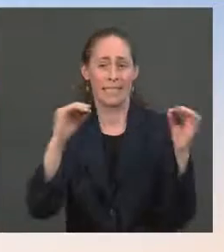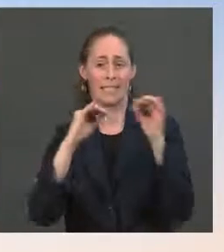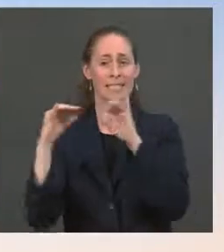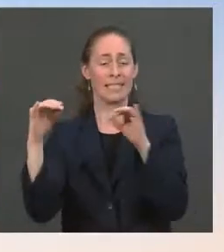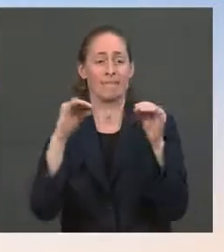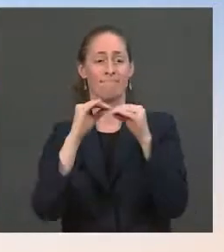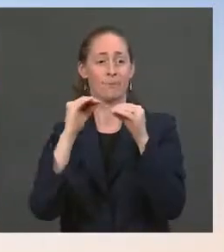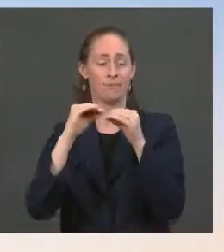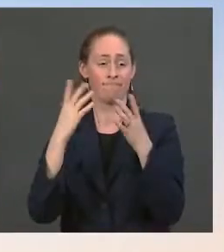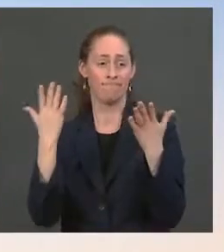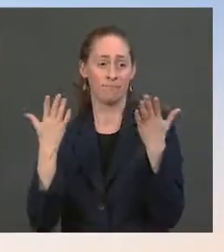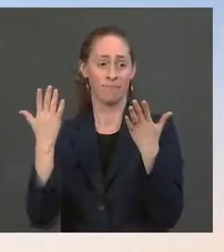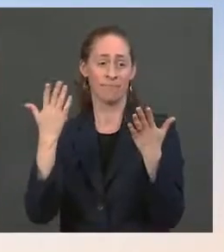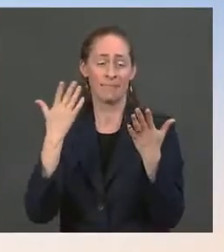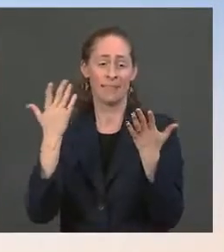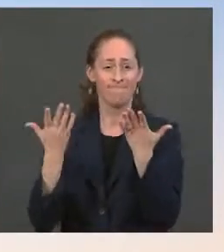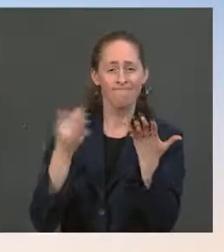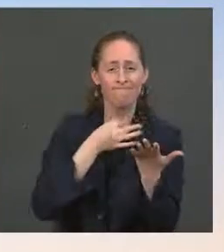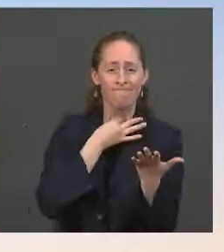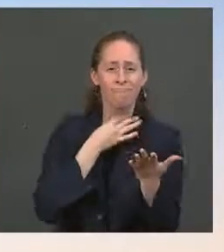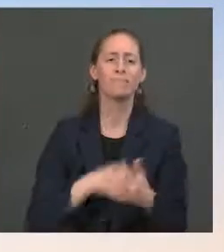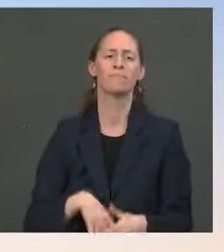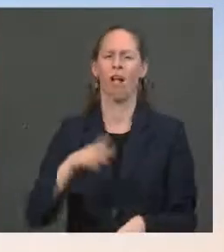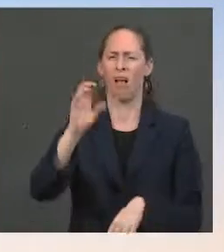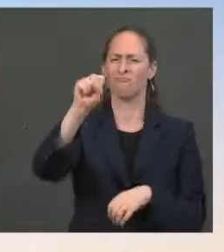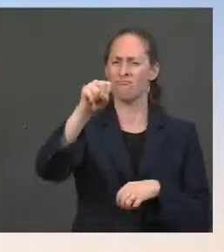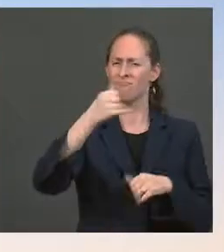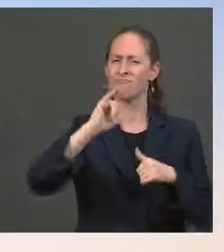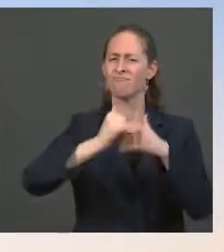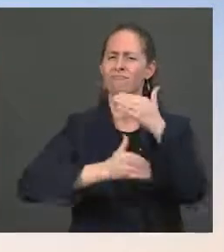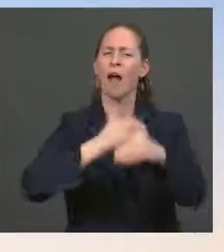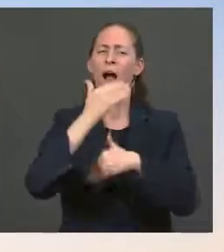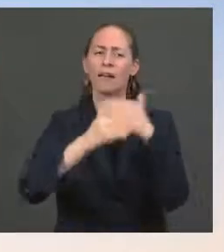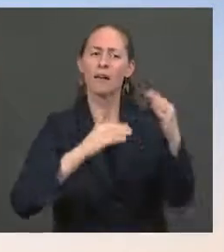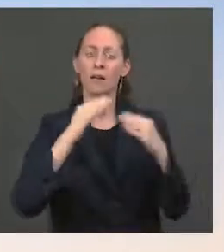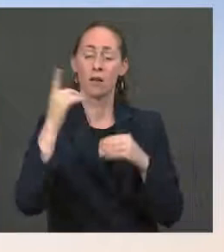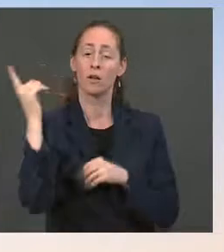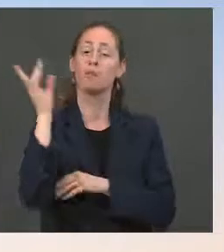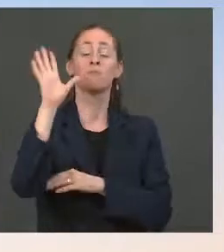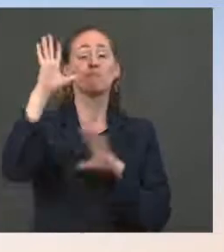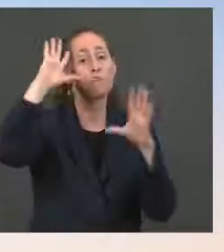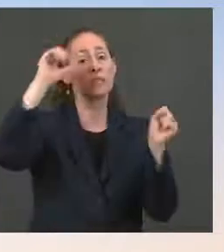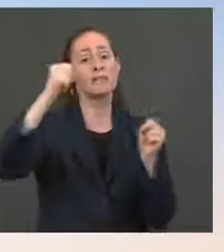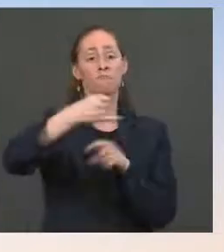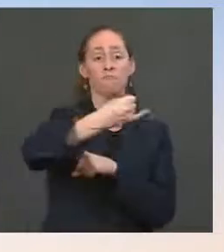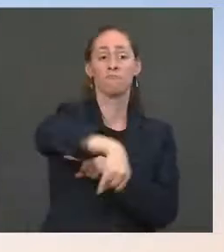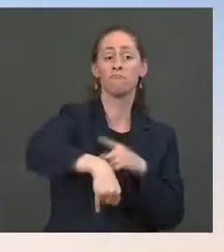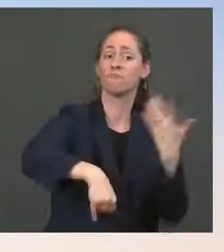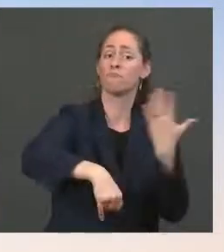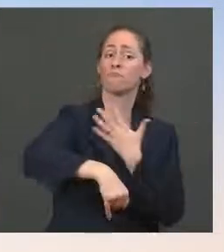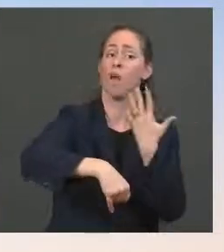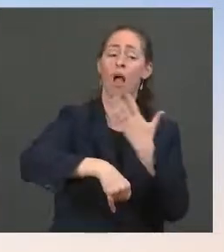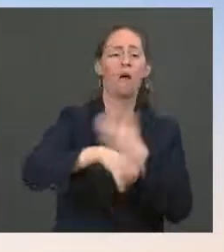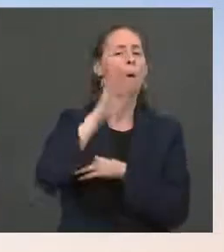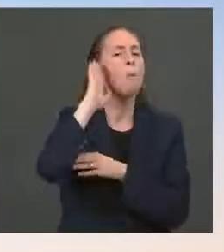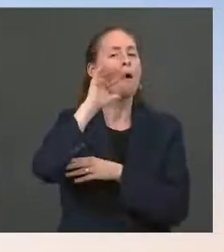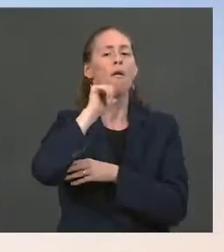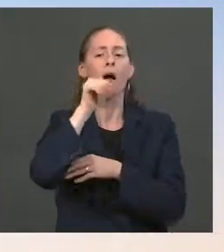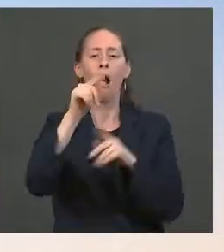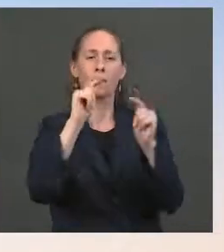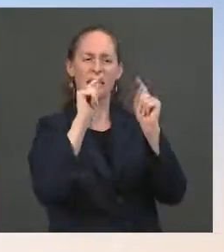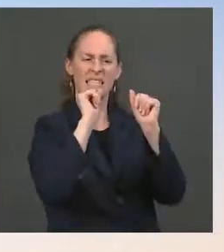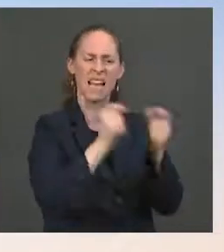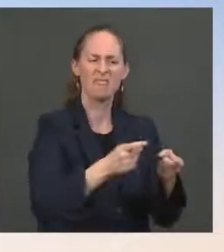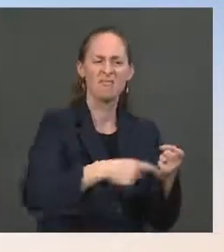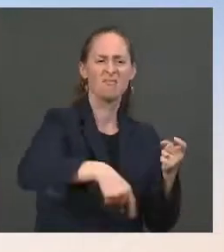It's a conversation, but the president's red lines continue to be that he will not raise taxes for anyone making less than